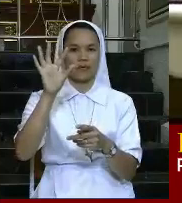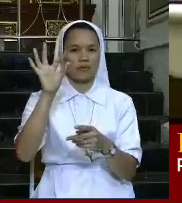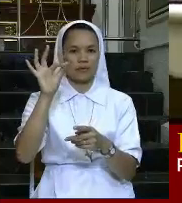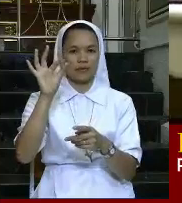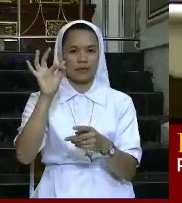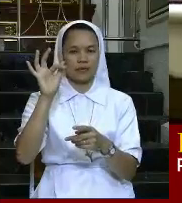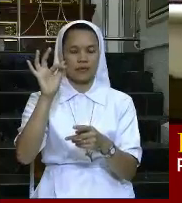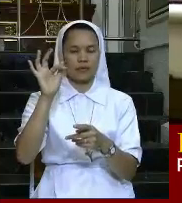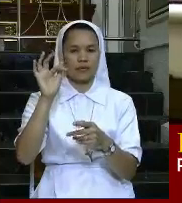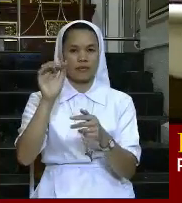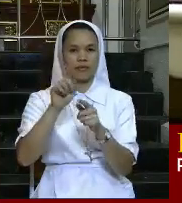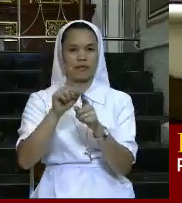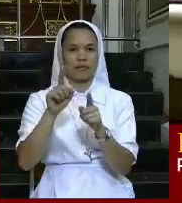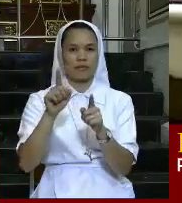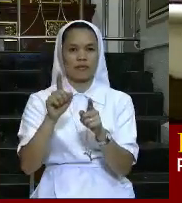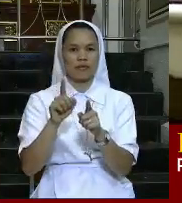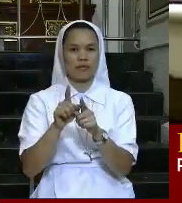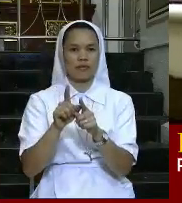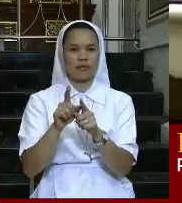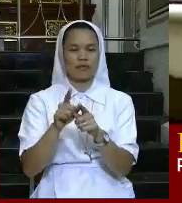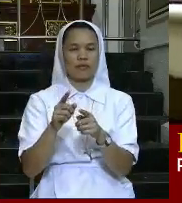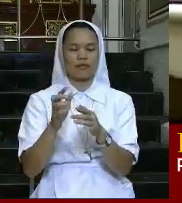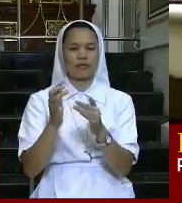also in the context of the